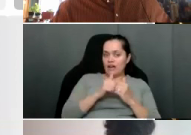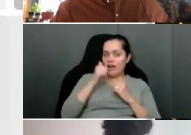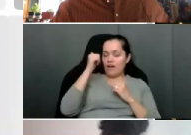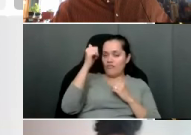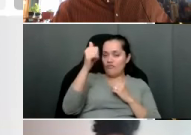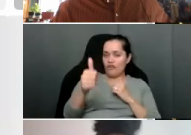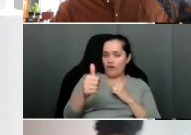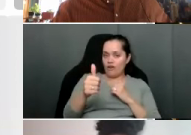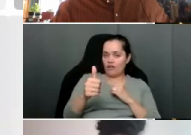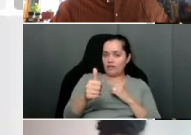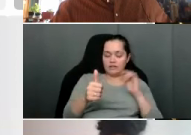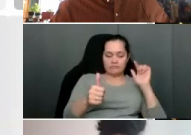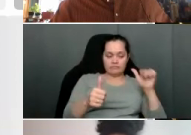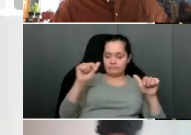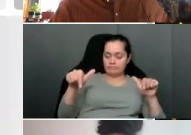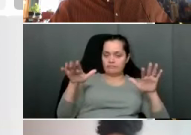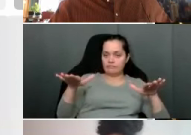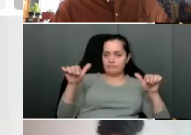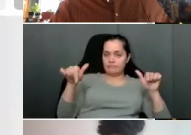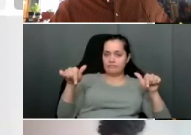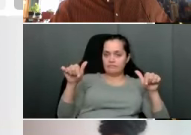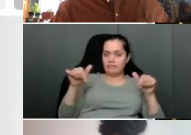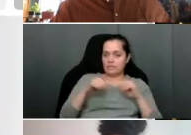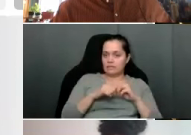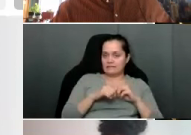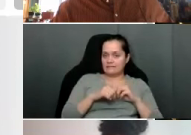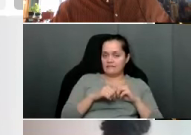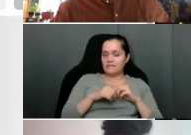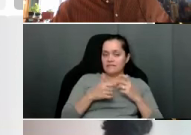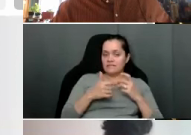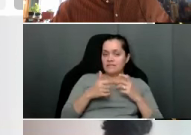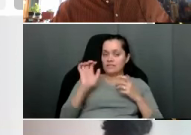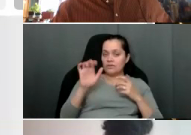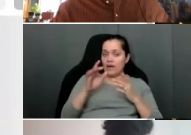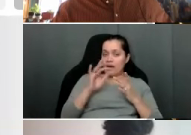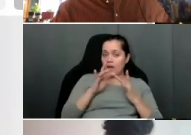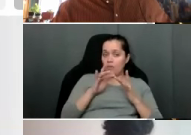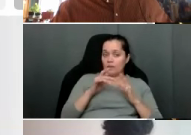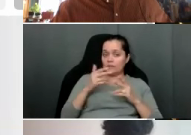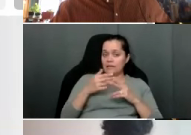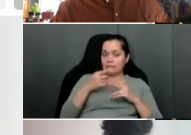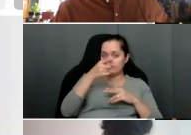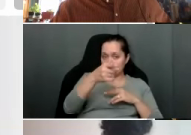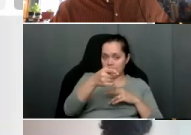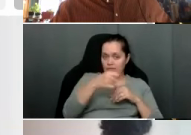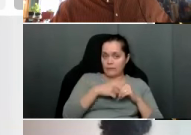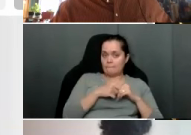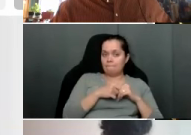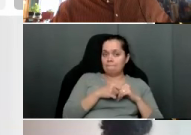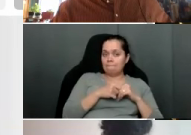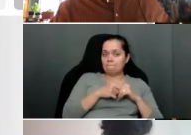how far it is from one to the other. So that little website is here.